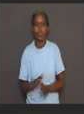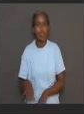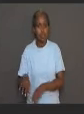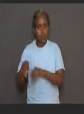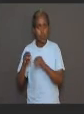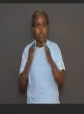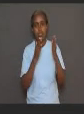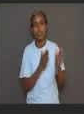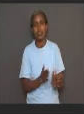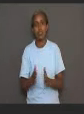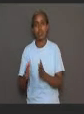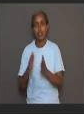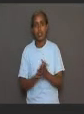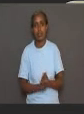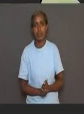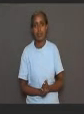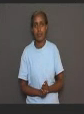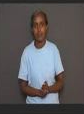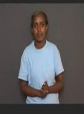Students, let's get ready.